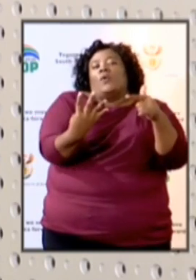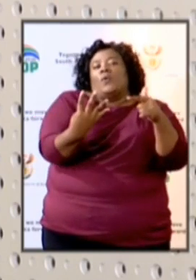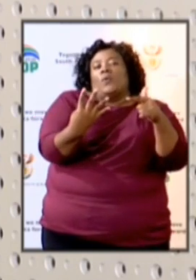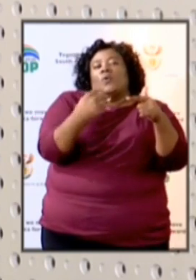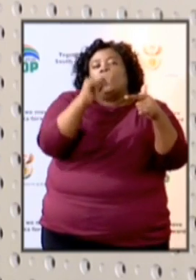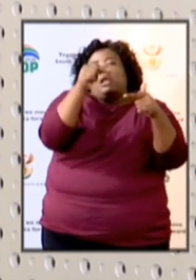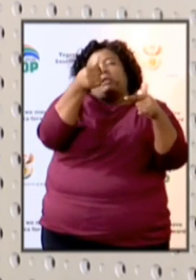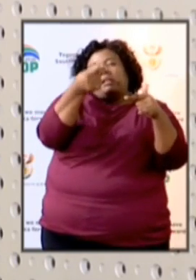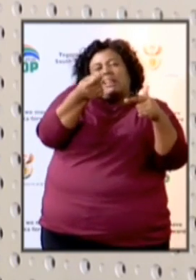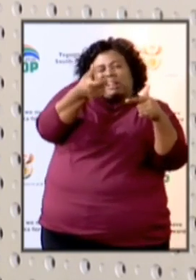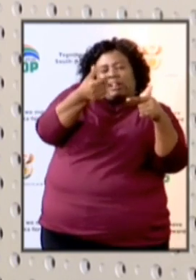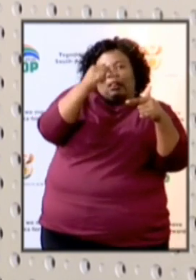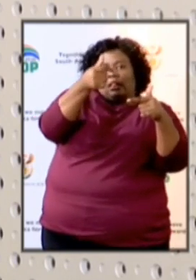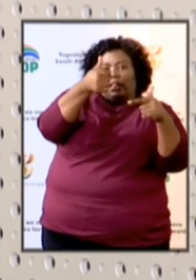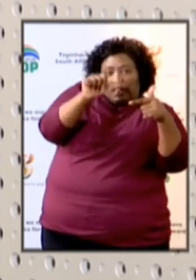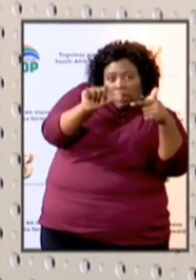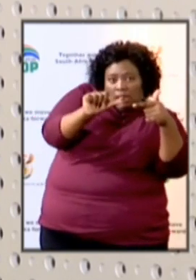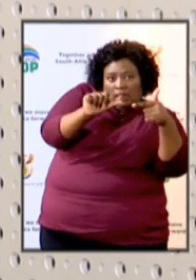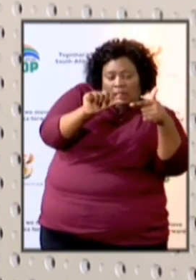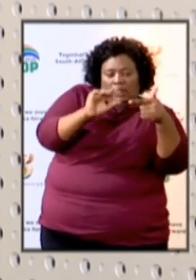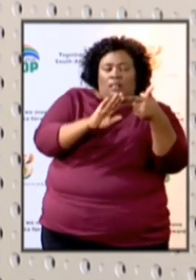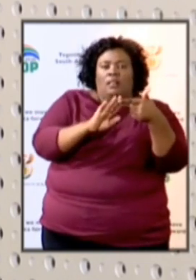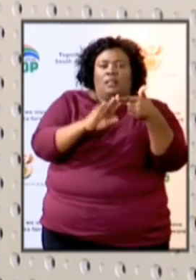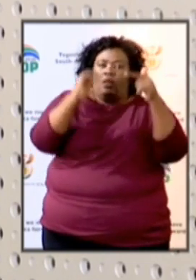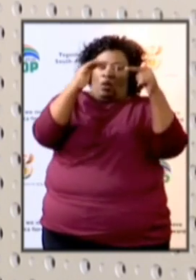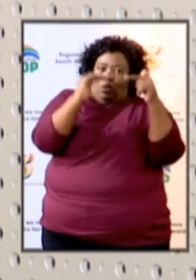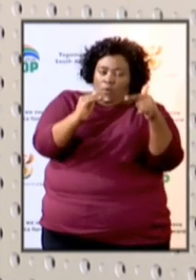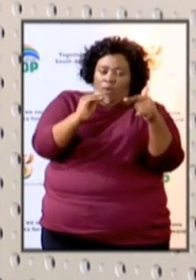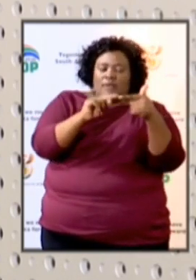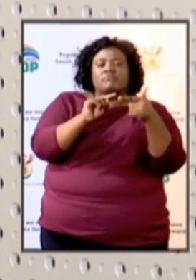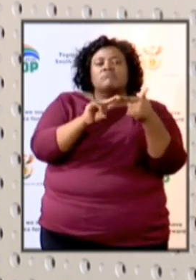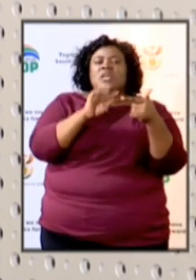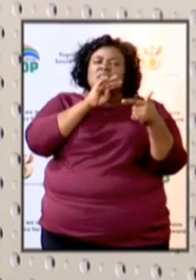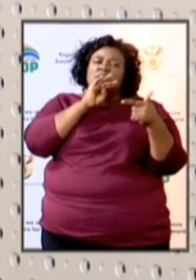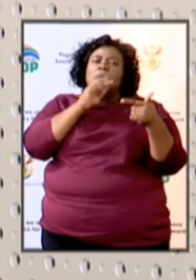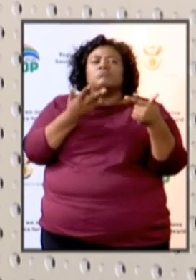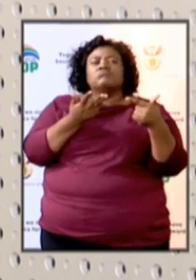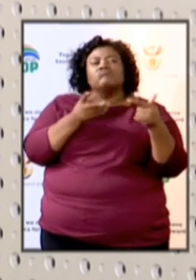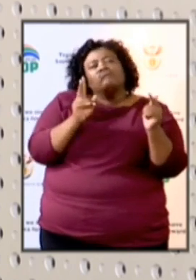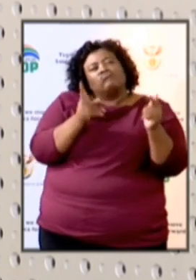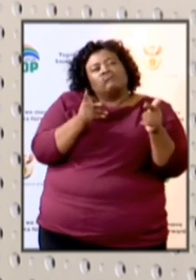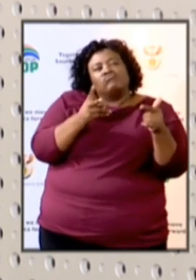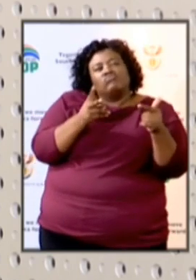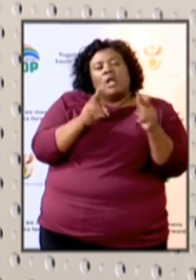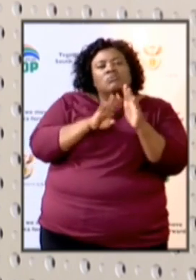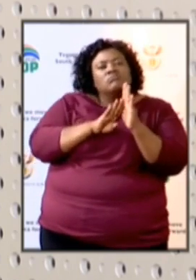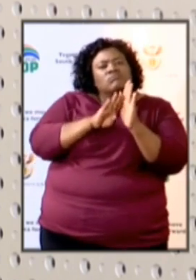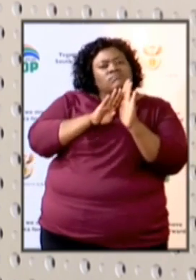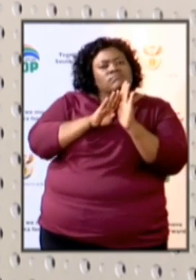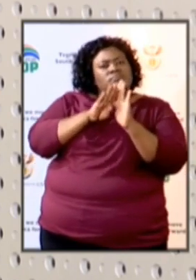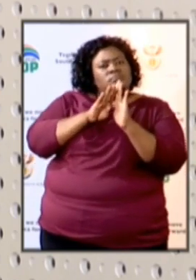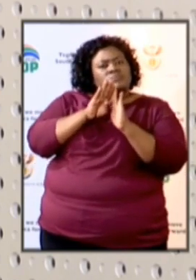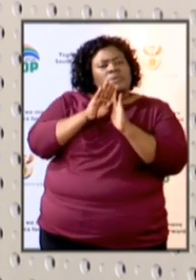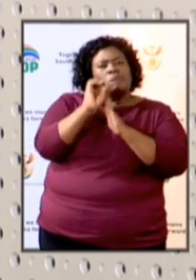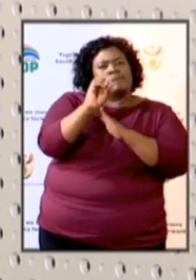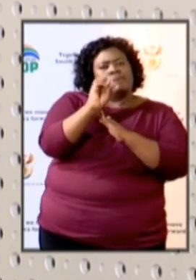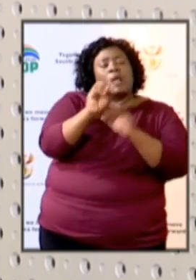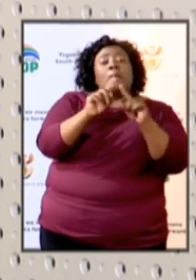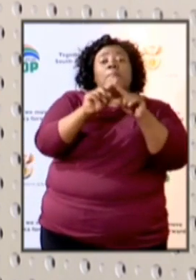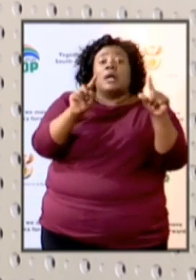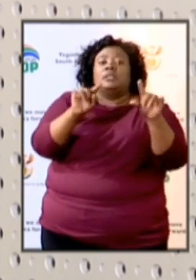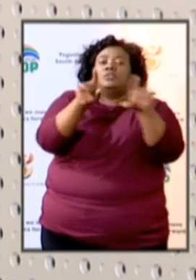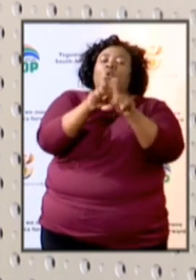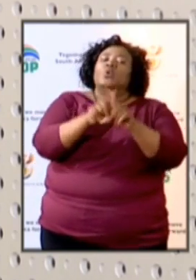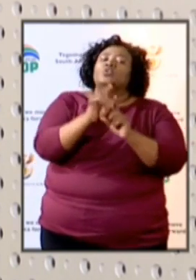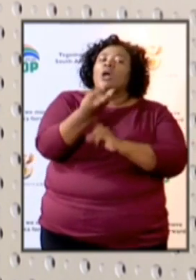that, is when you still have a moderate increase, but you also